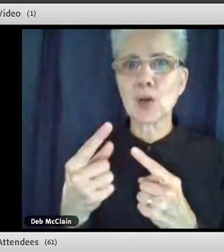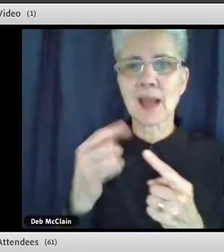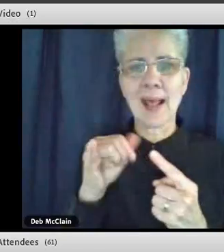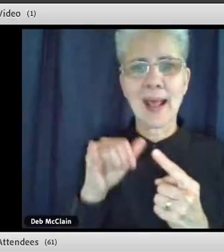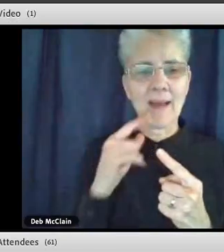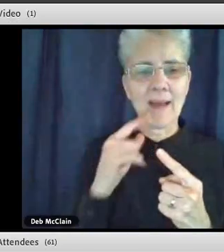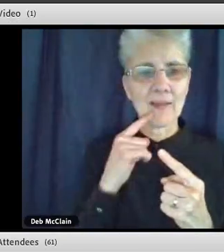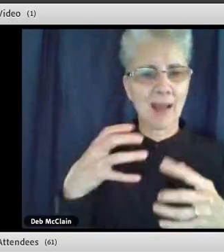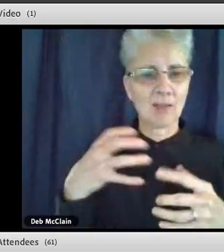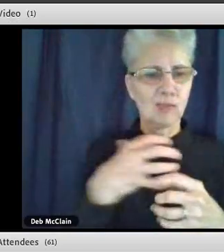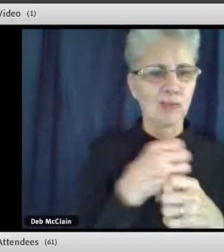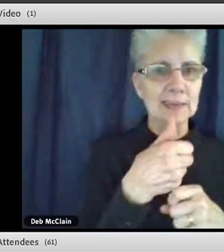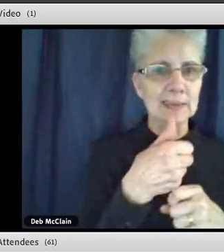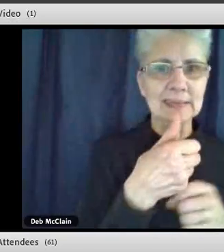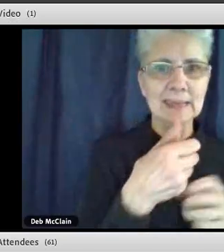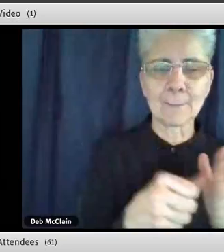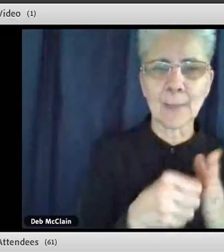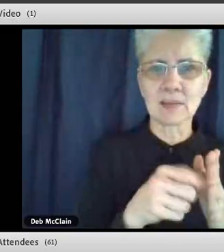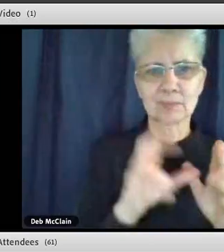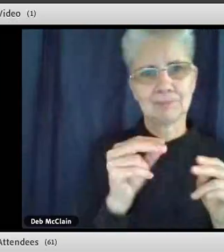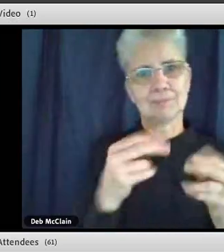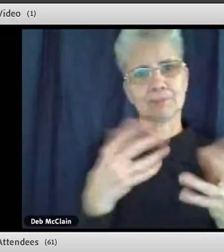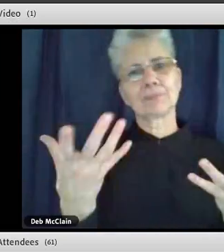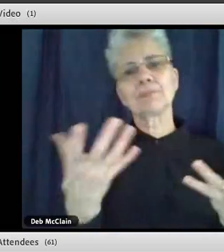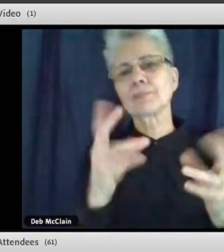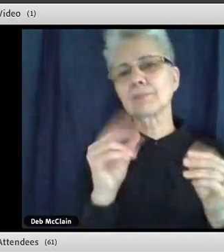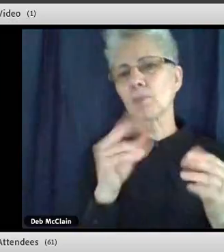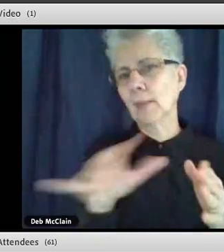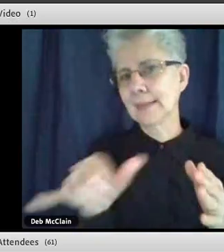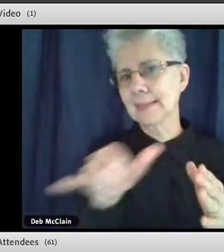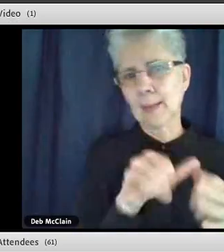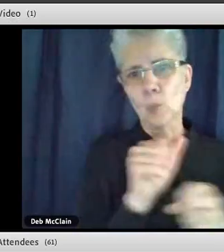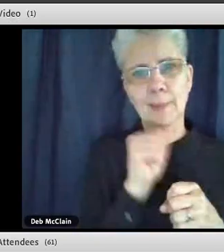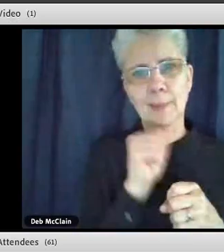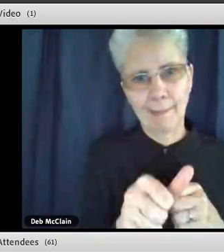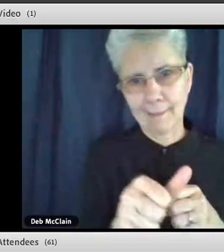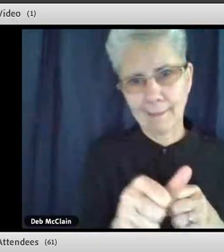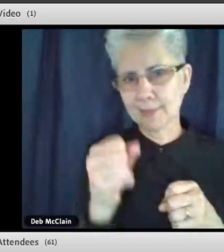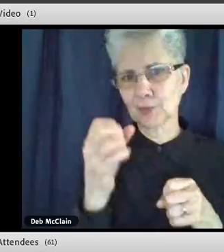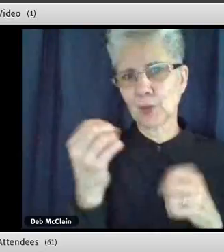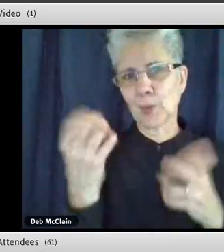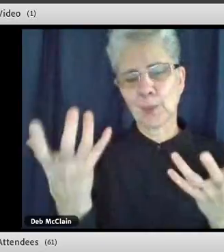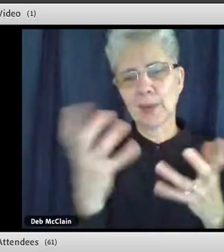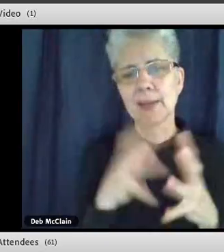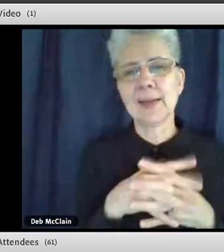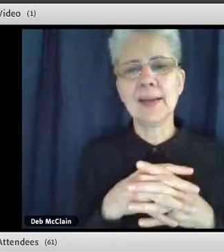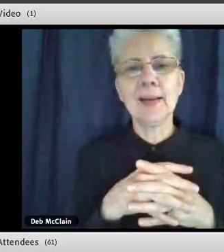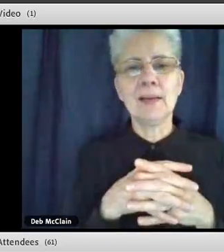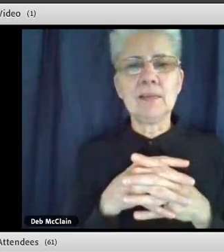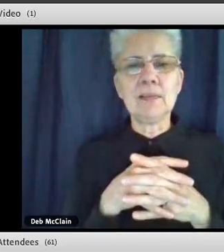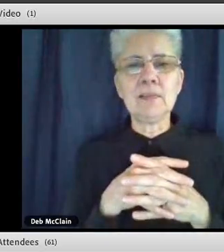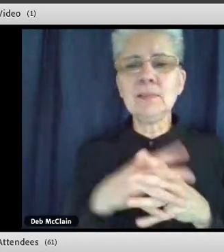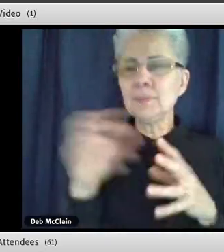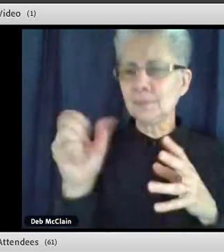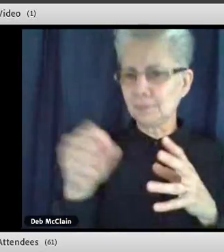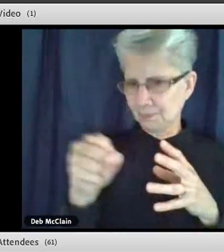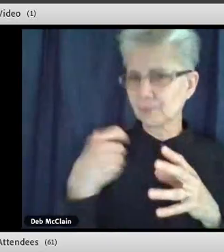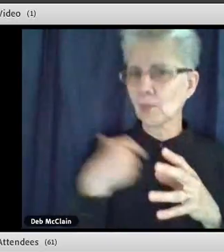10 pages, like that's in no way, no way the same work, right? So, yeah, but we